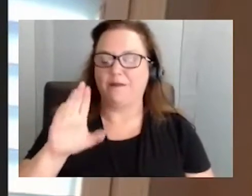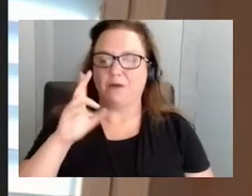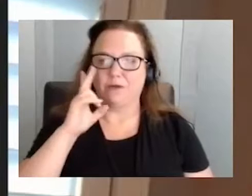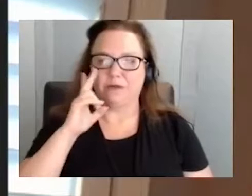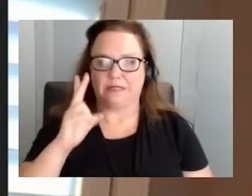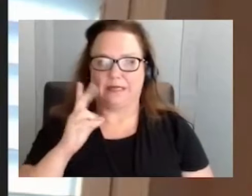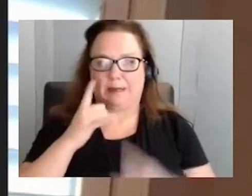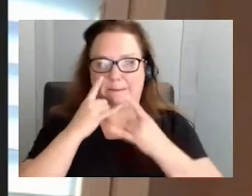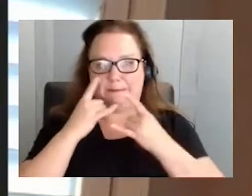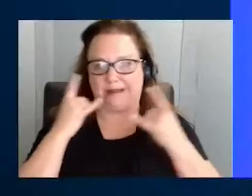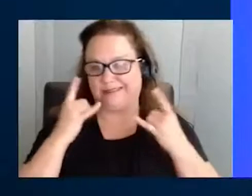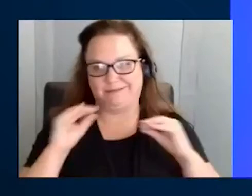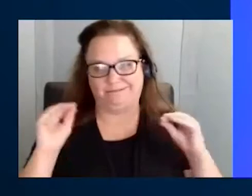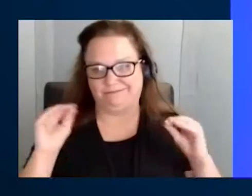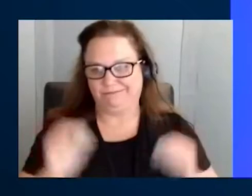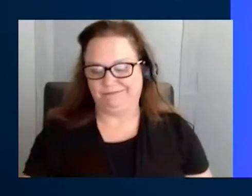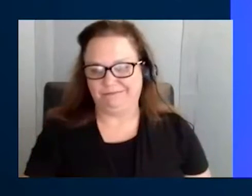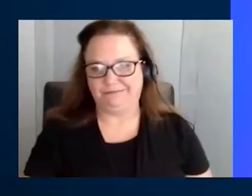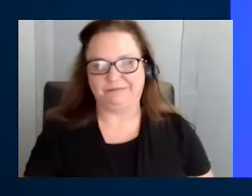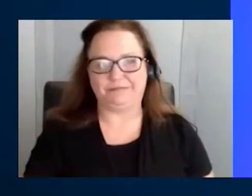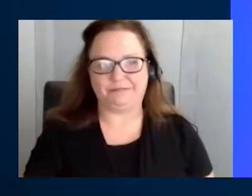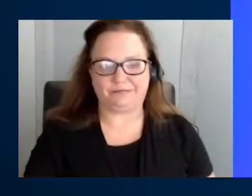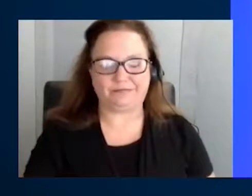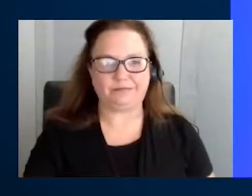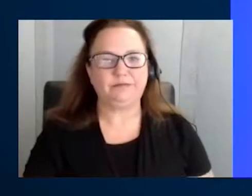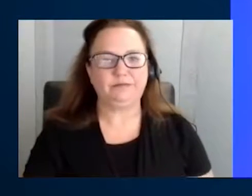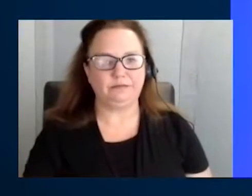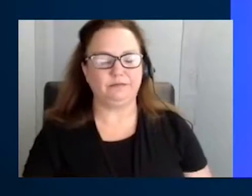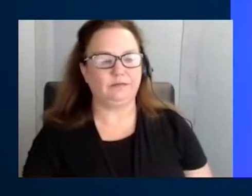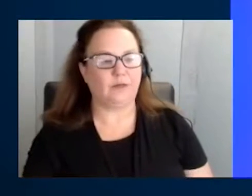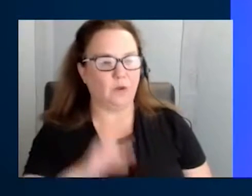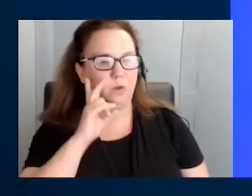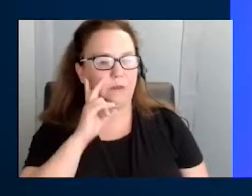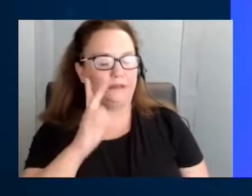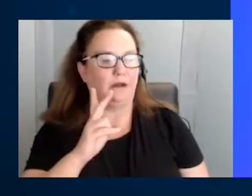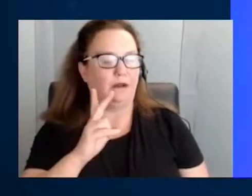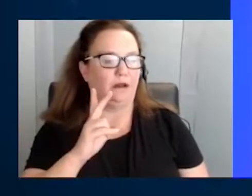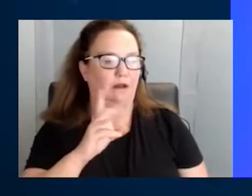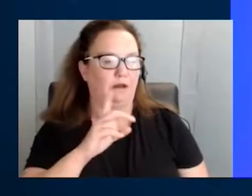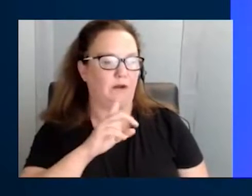mask use at all. Yeah, and I think we saw from the professional sports